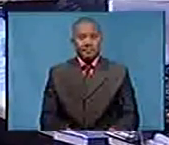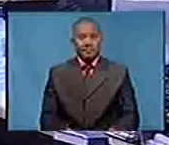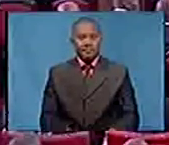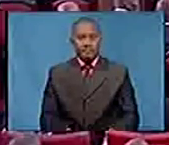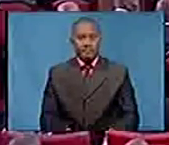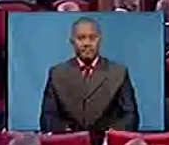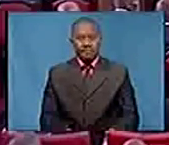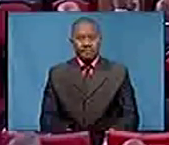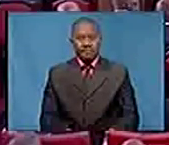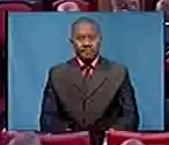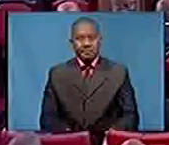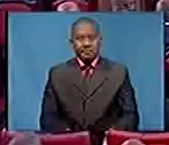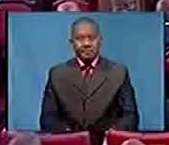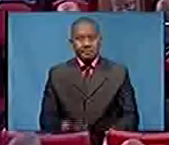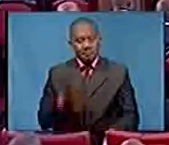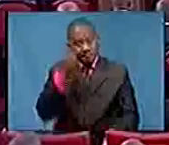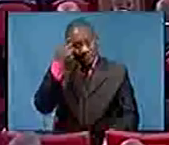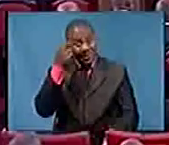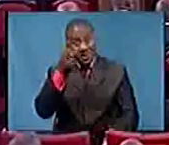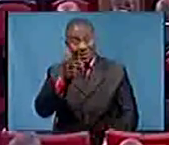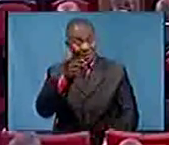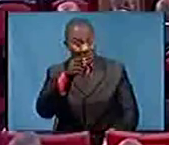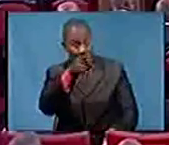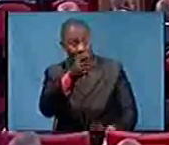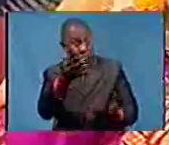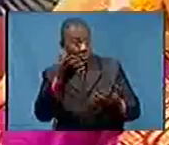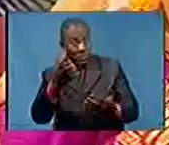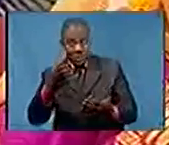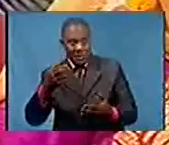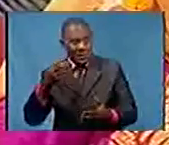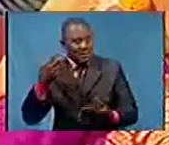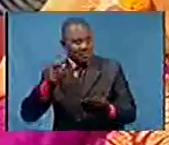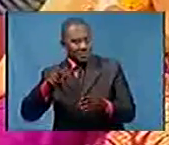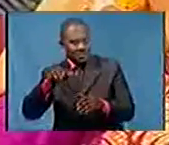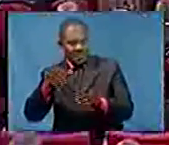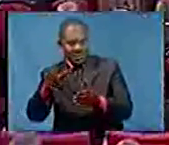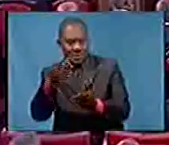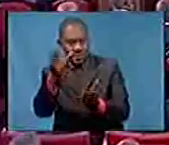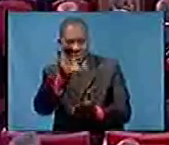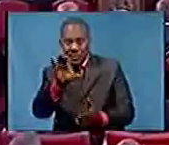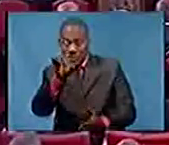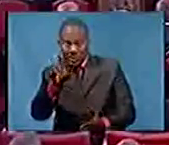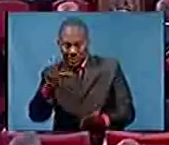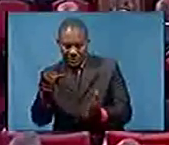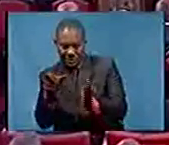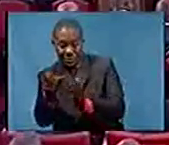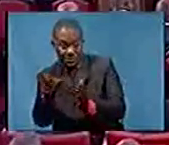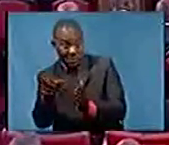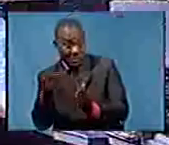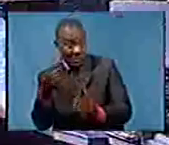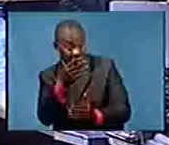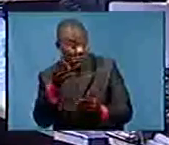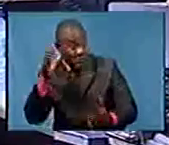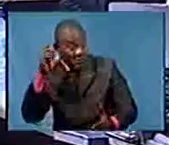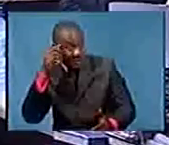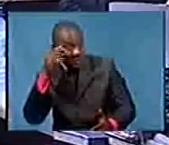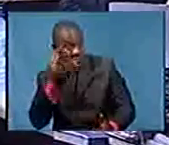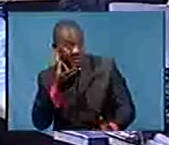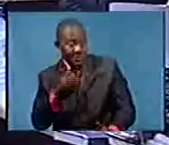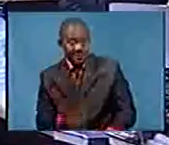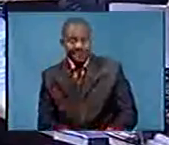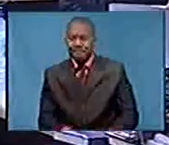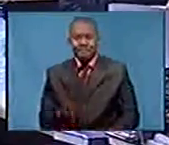You want the tape to be played? No. But that's why I said only to be taken into consideration by